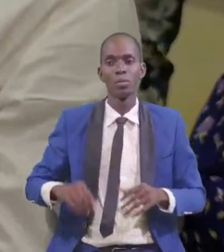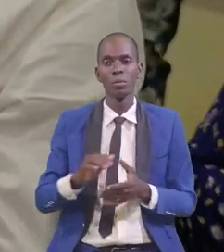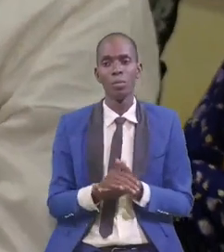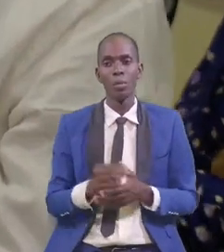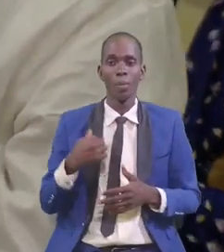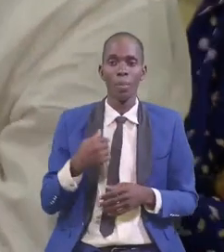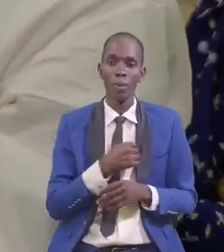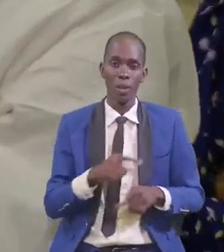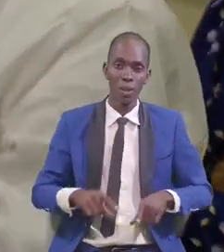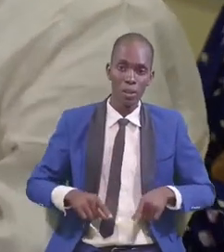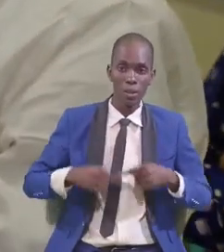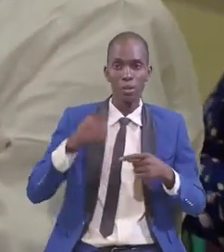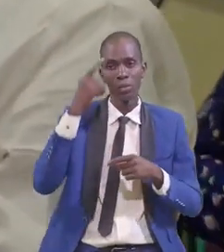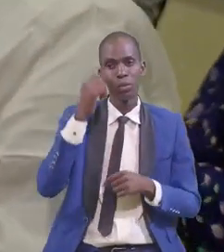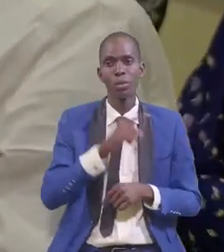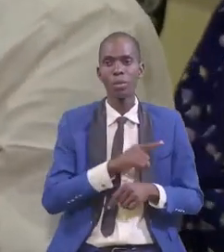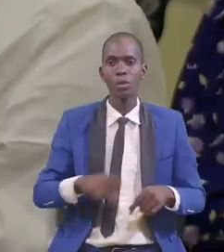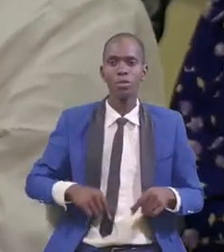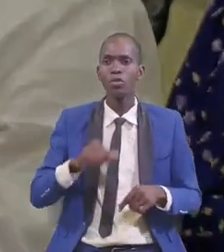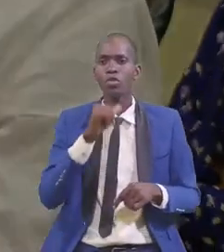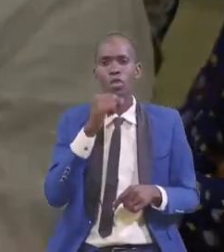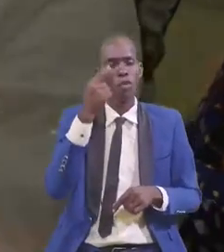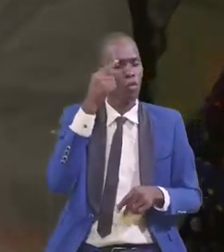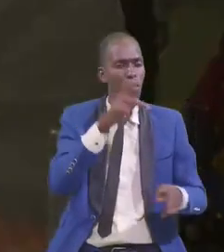for the Lord. We don't live for people.